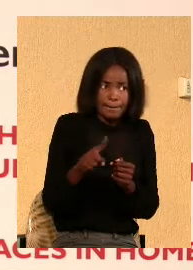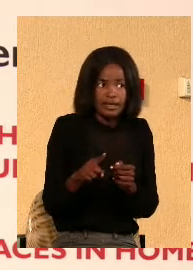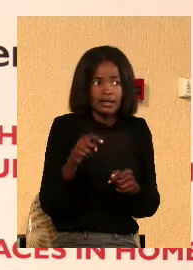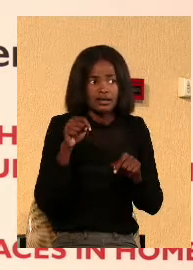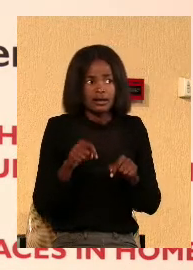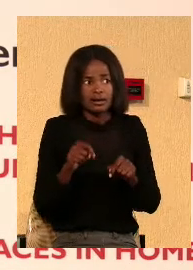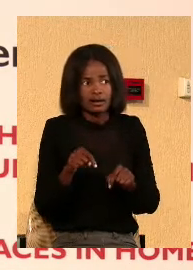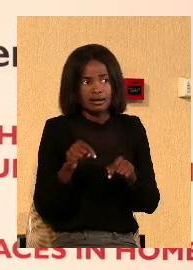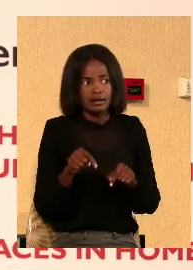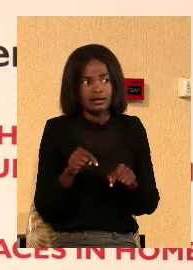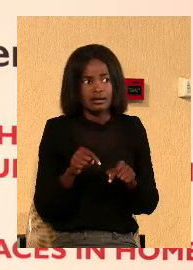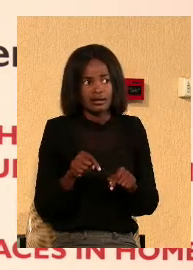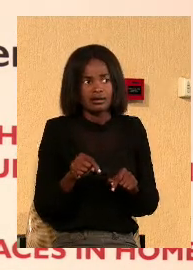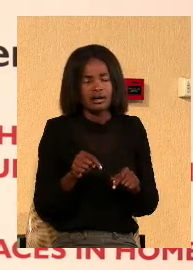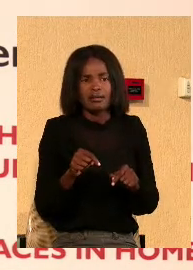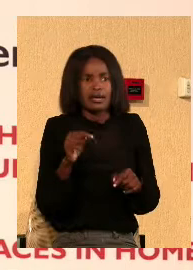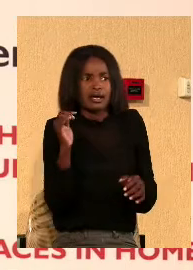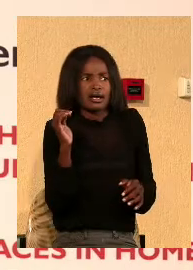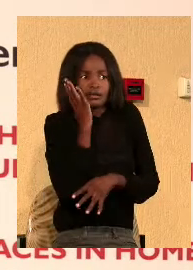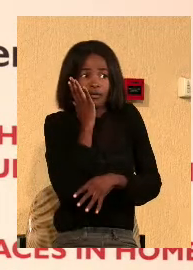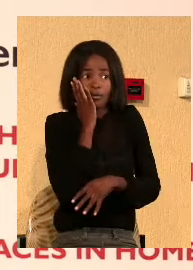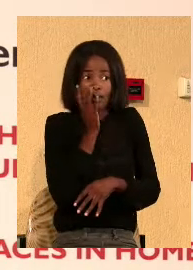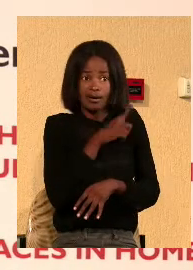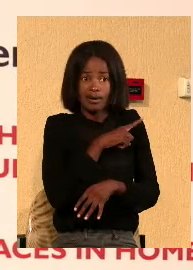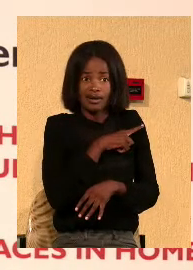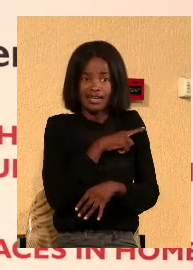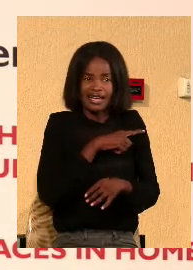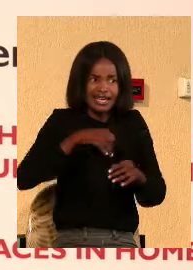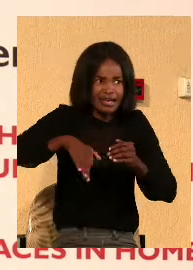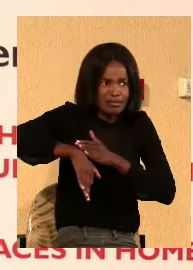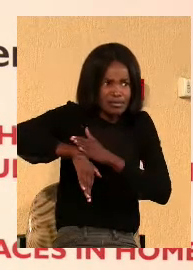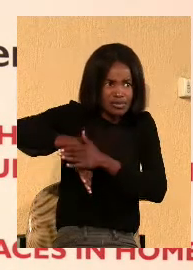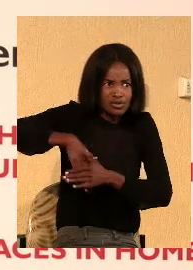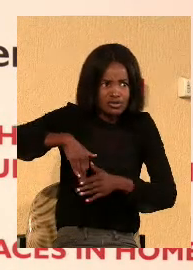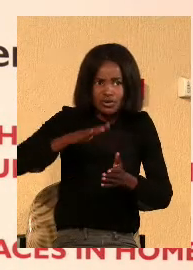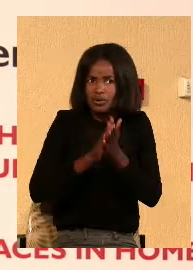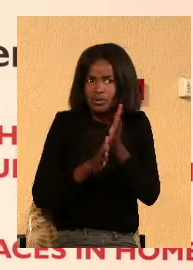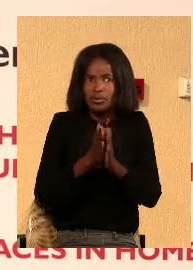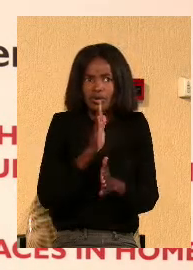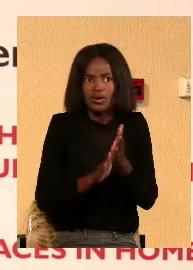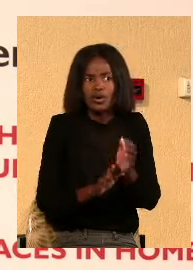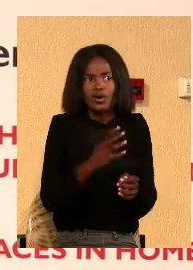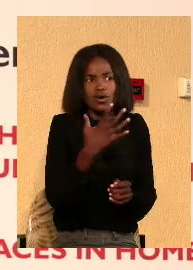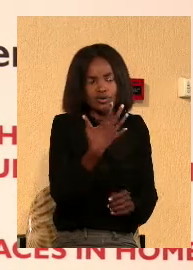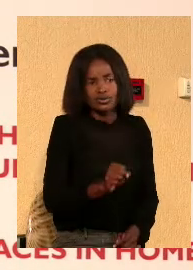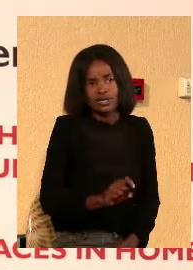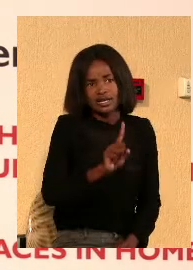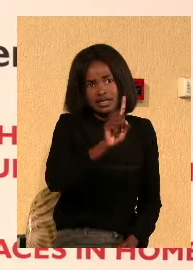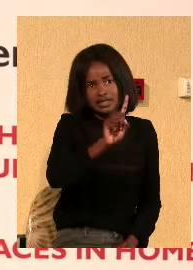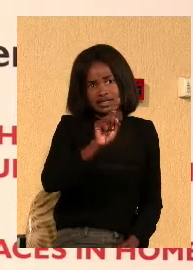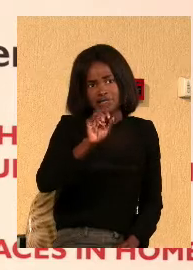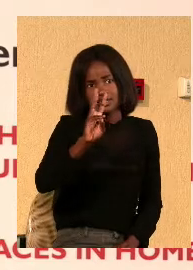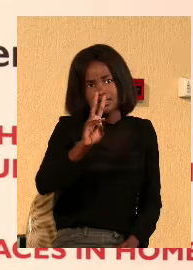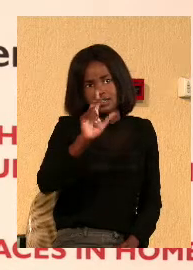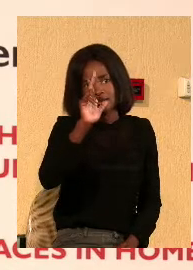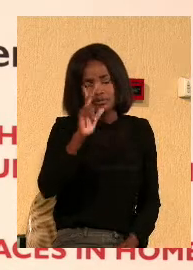by, and very, very pleasantly surprised, that we only have these 16 cases linked to the imported cases. And